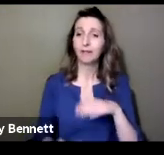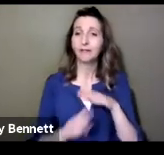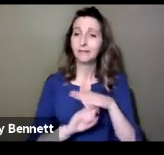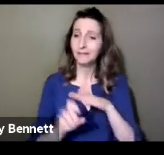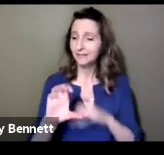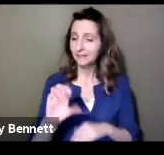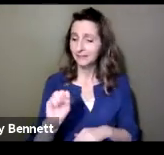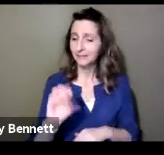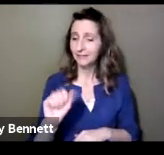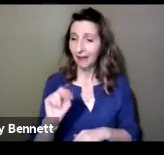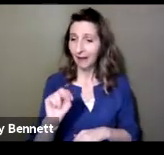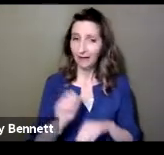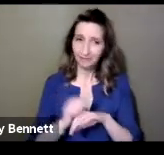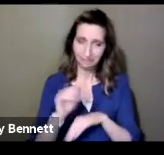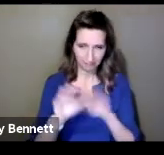possible.